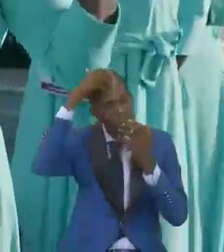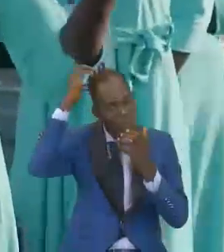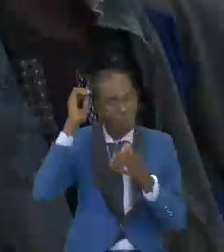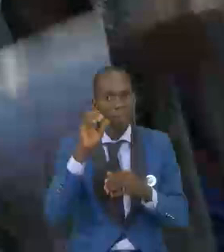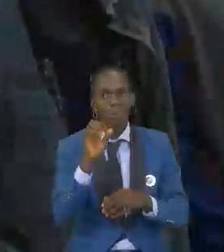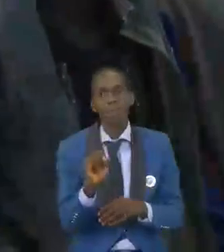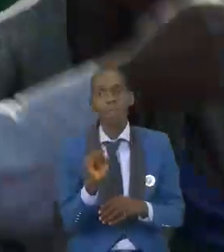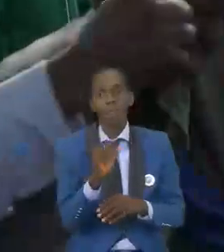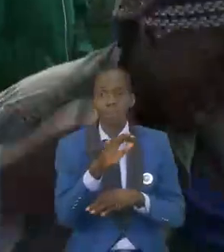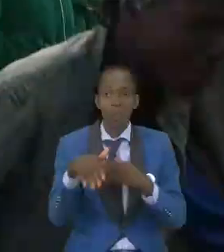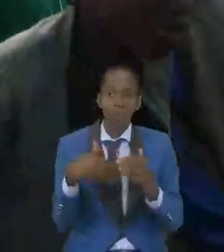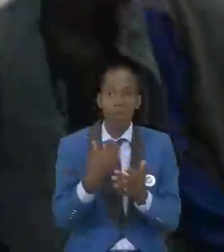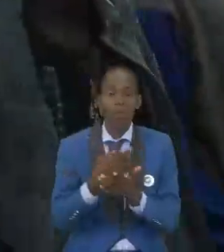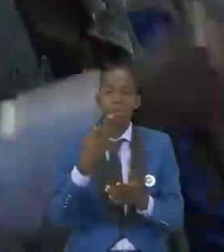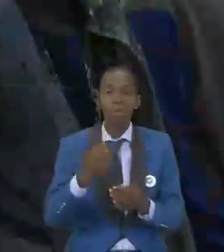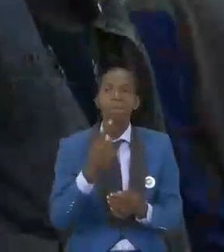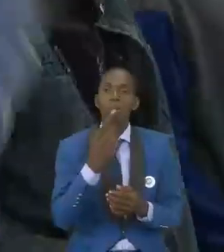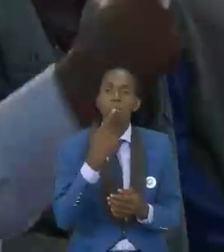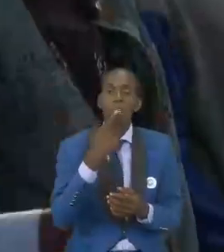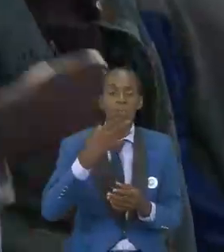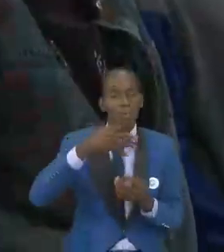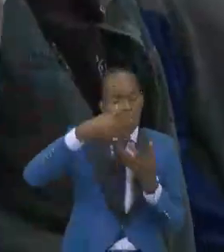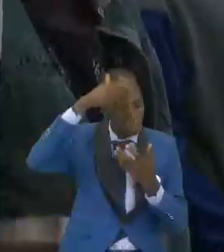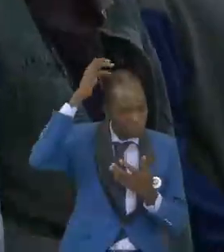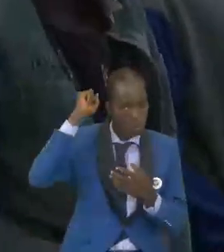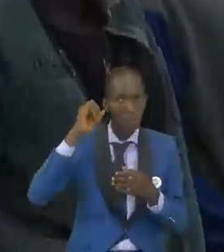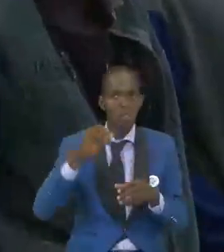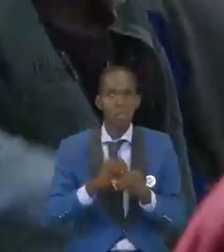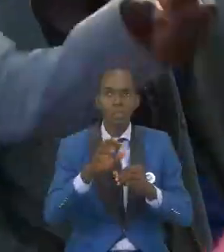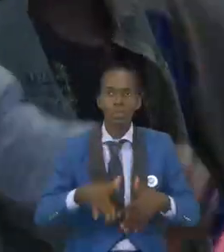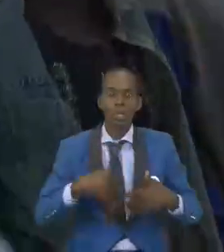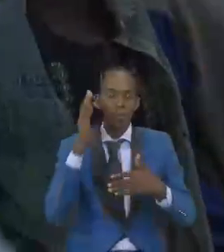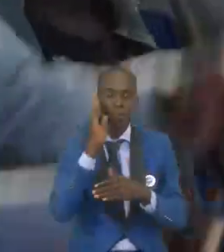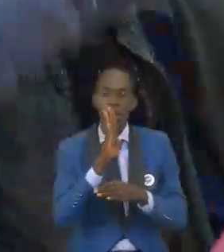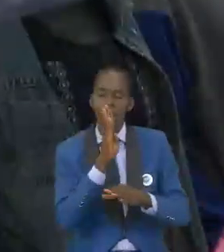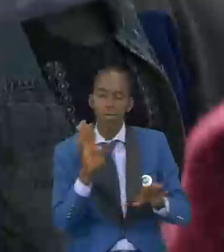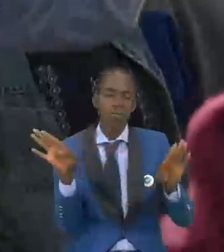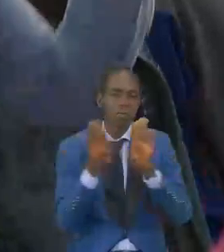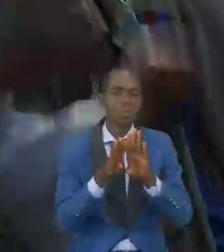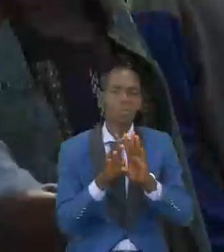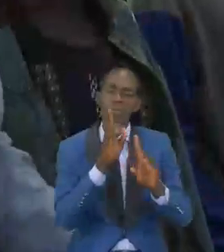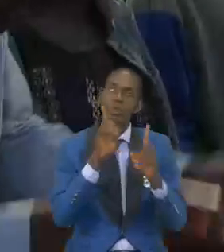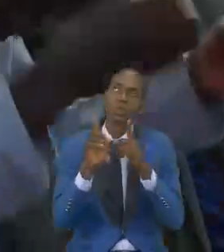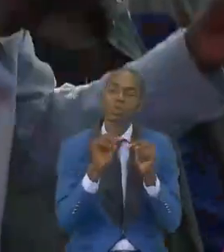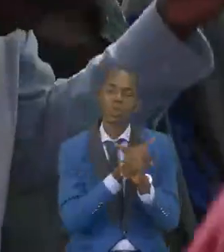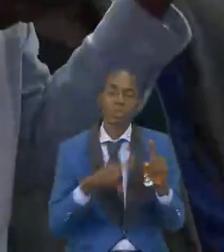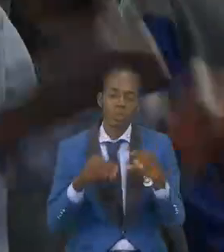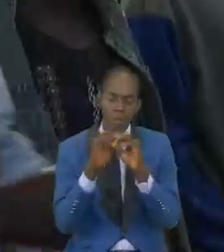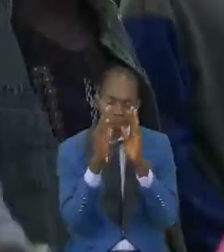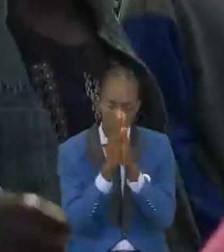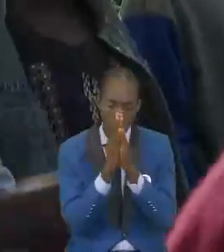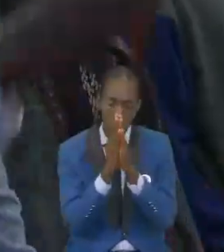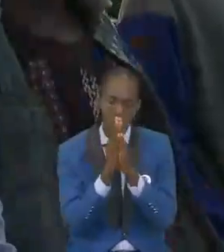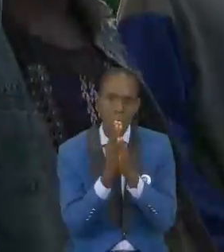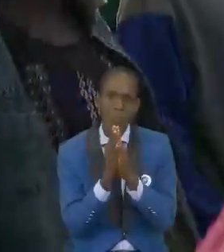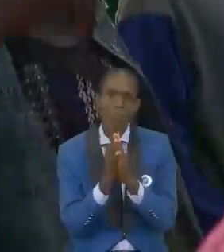All the lion's mouths in your life will be shut. Tell the Lord. He gives you the covenant